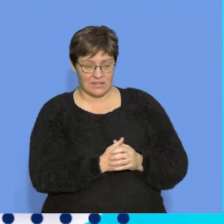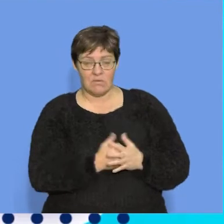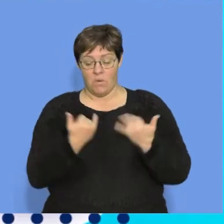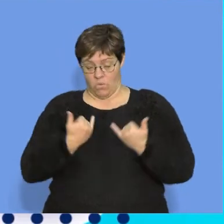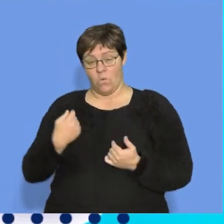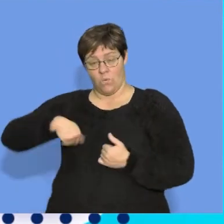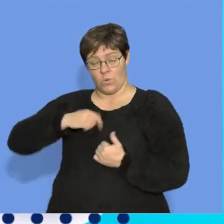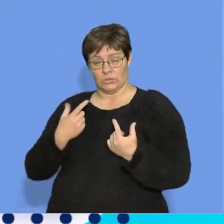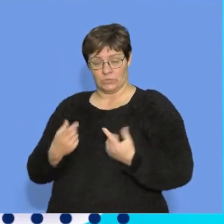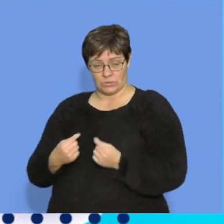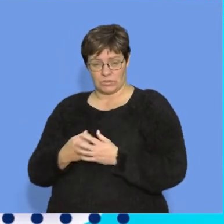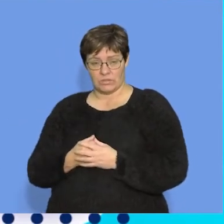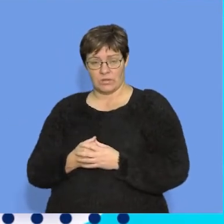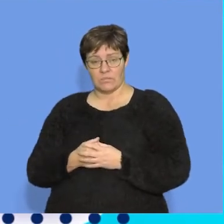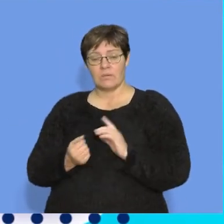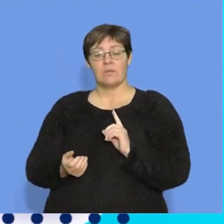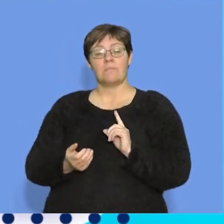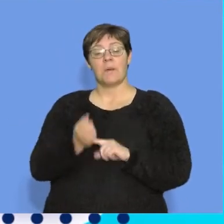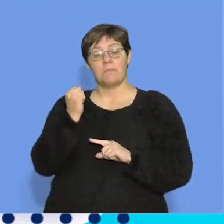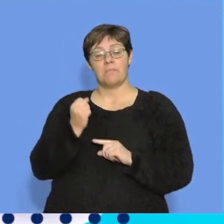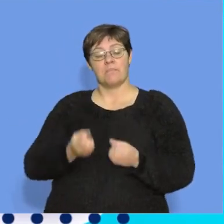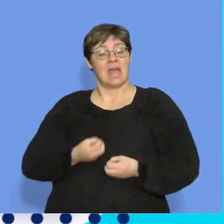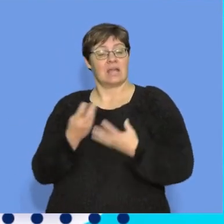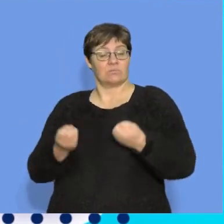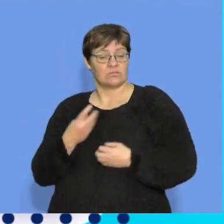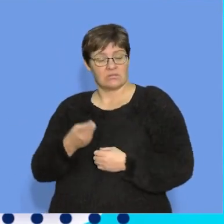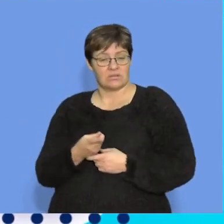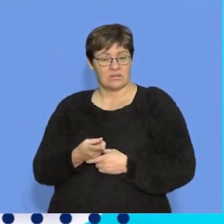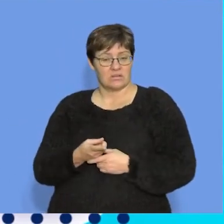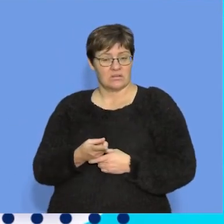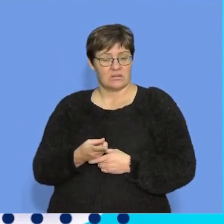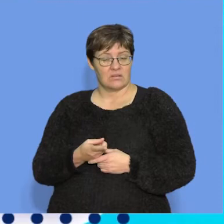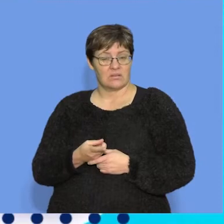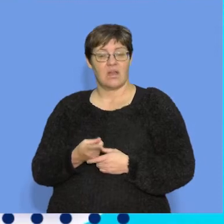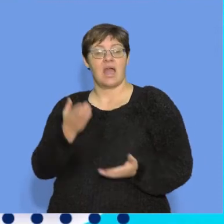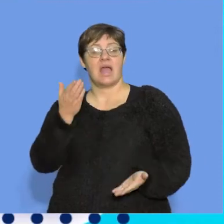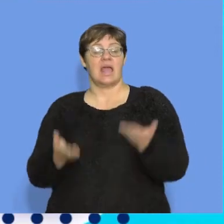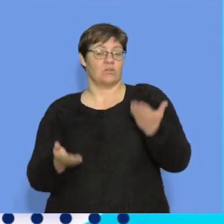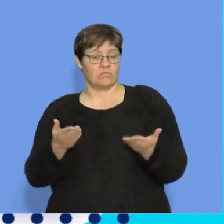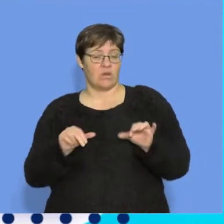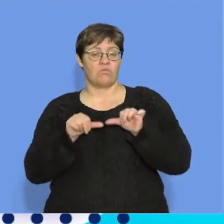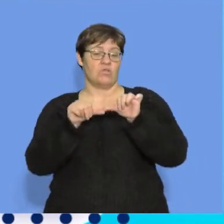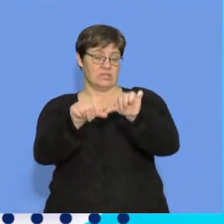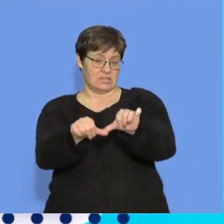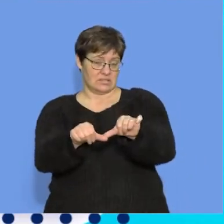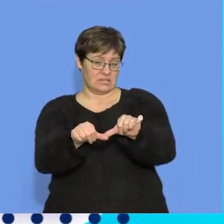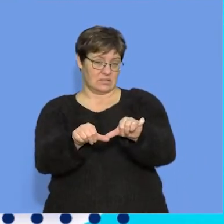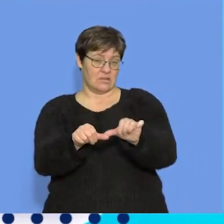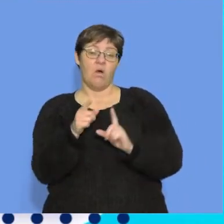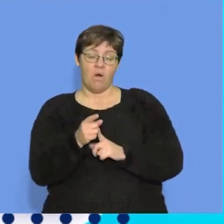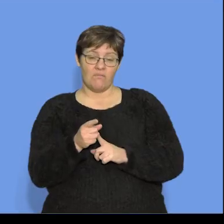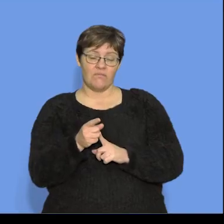to do is we're going to derive an expression for the equilibrium constant in terms